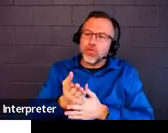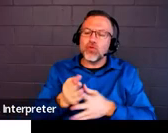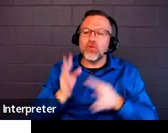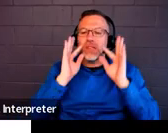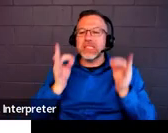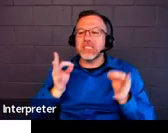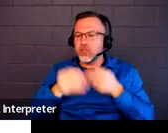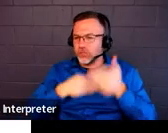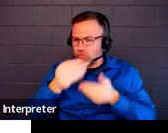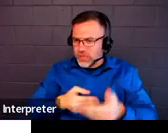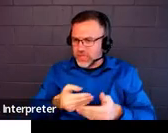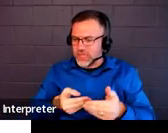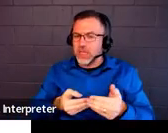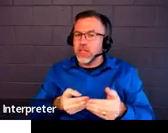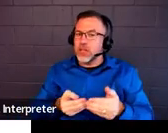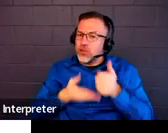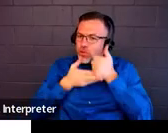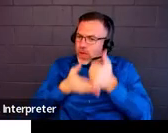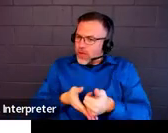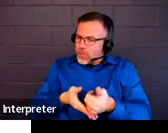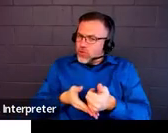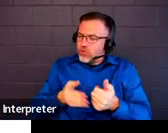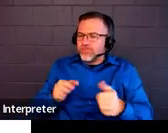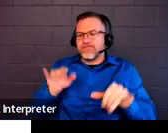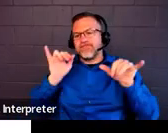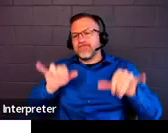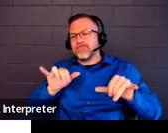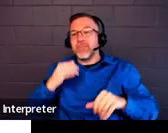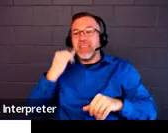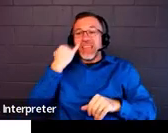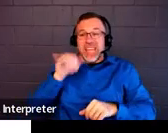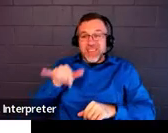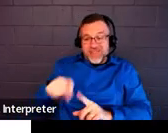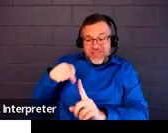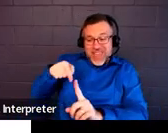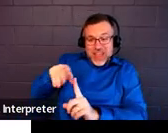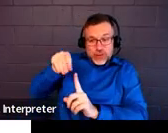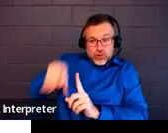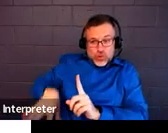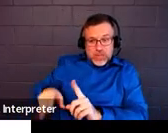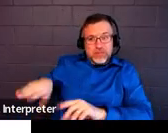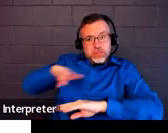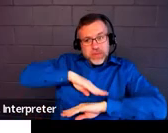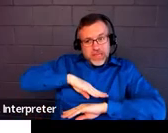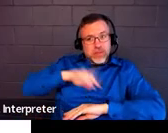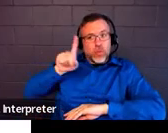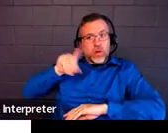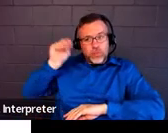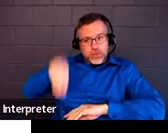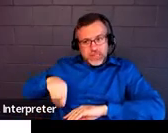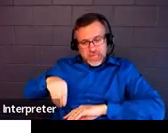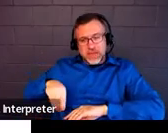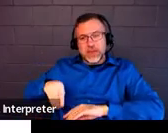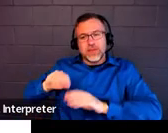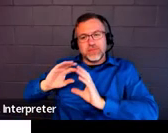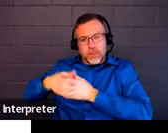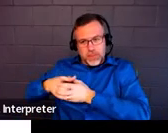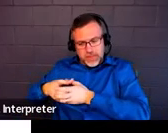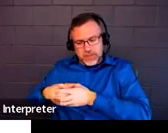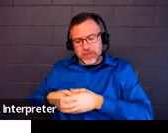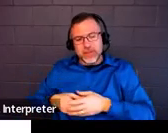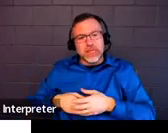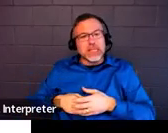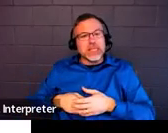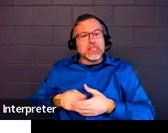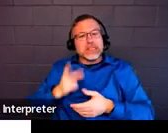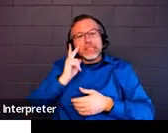a child actually qualifies as that 1% of the population. So you can see that there are